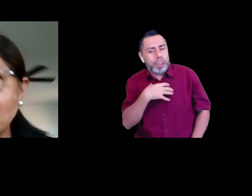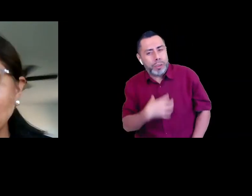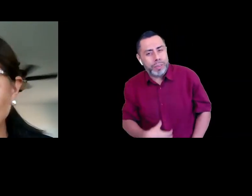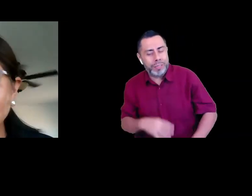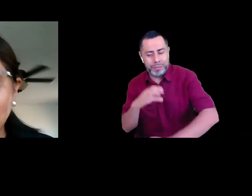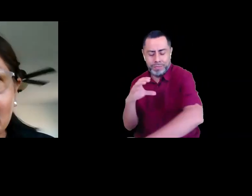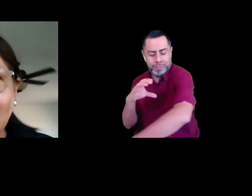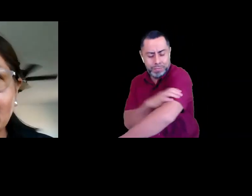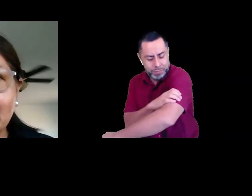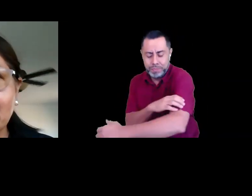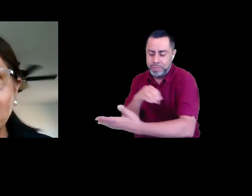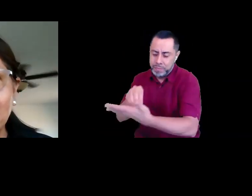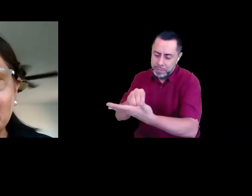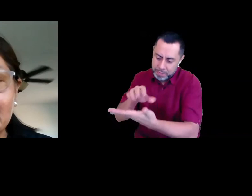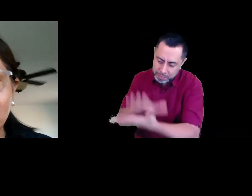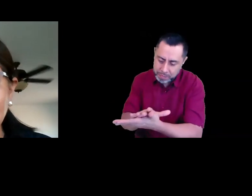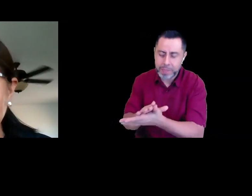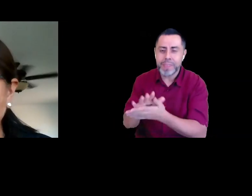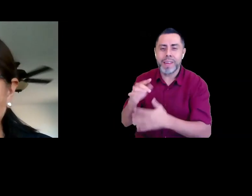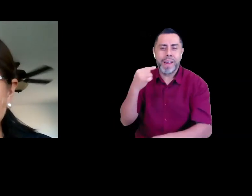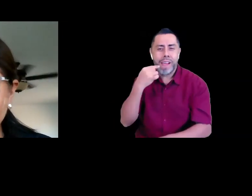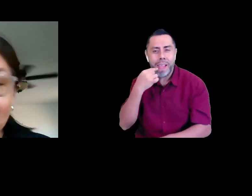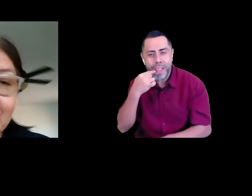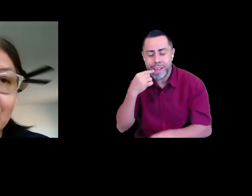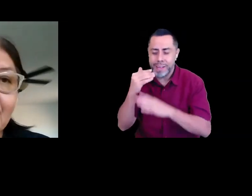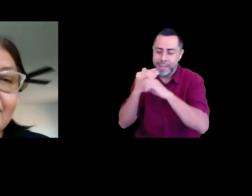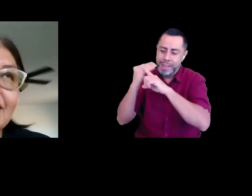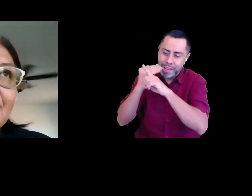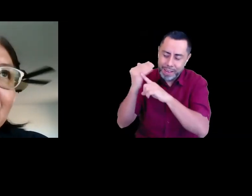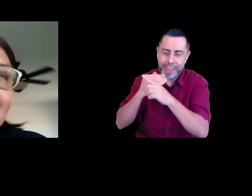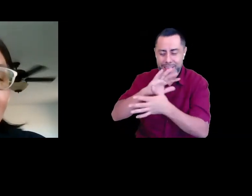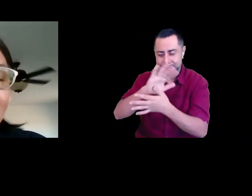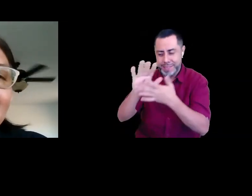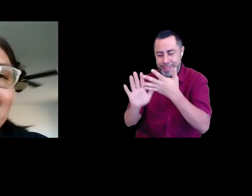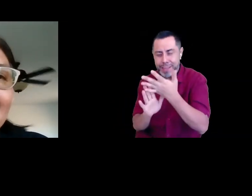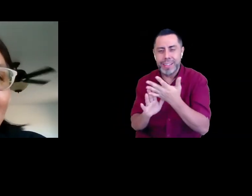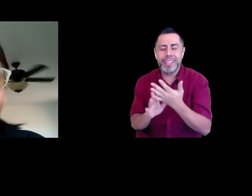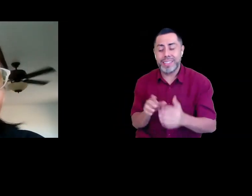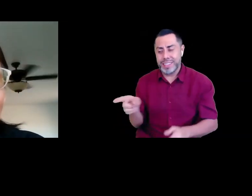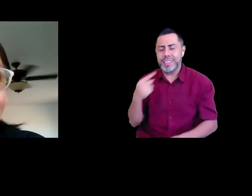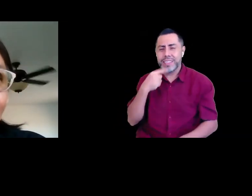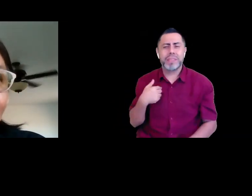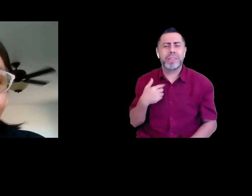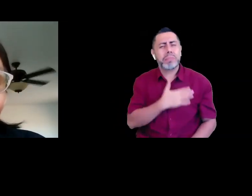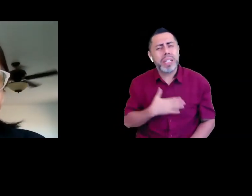write it on my calendar, what my number is, and we'll try to work on it, or something like that.